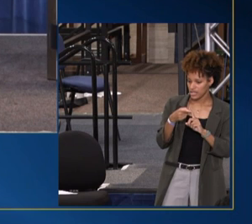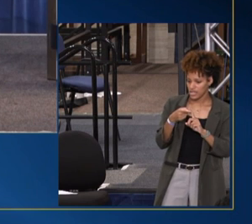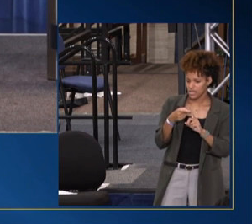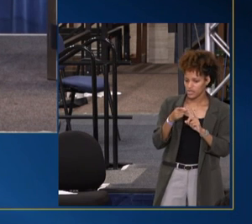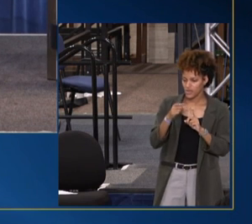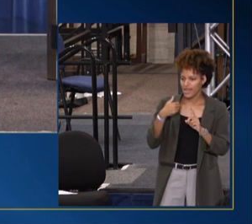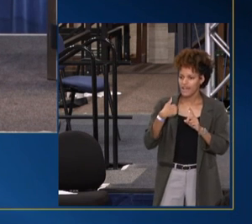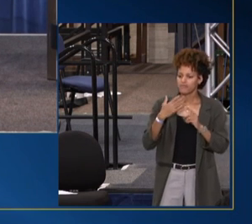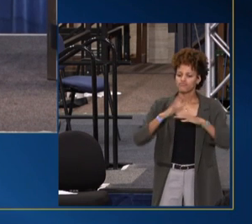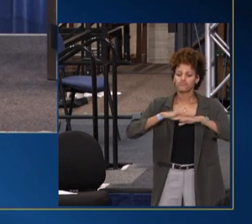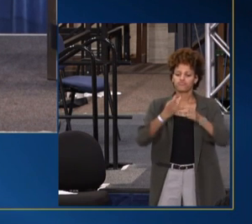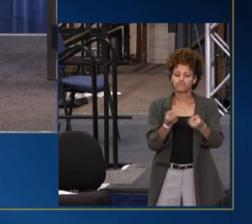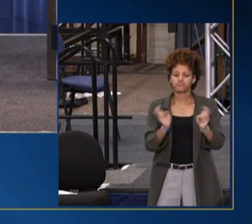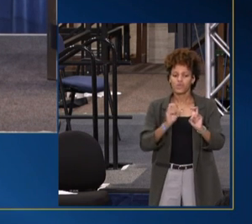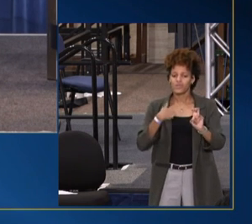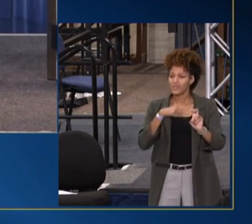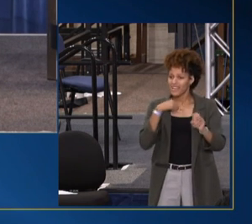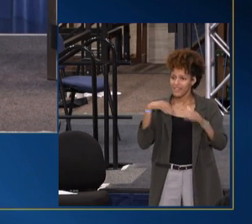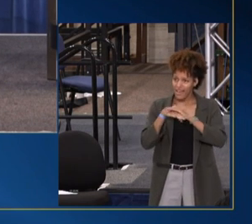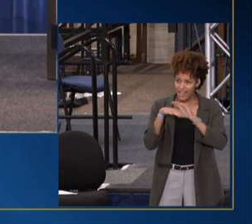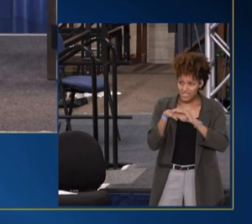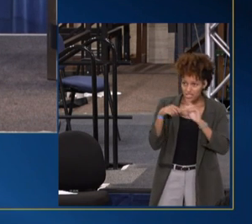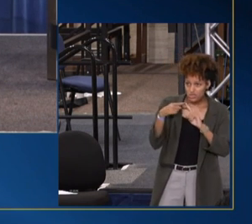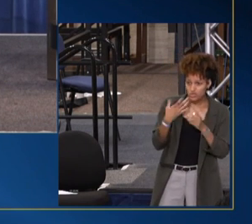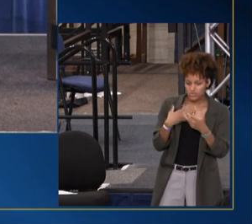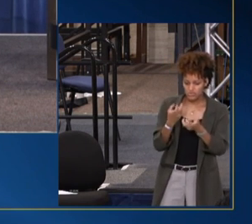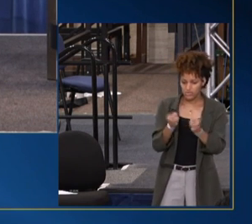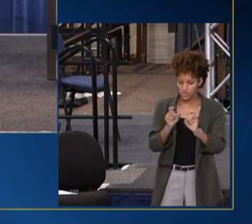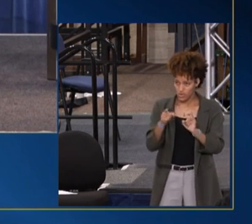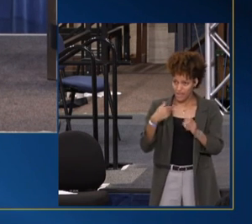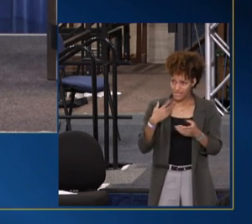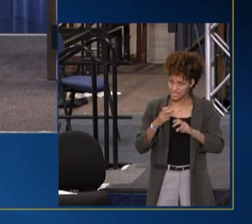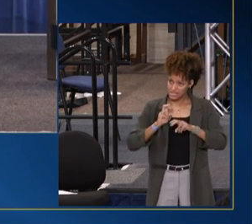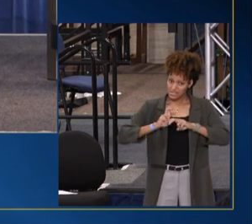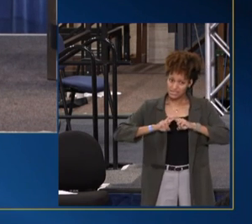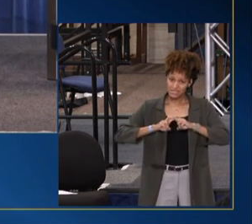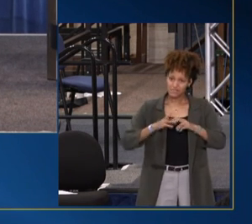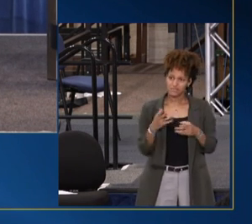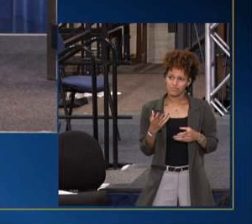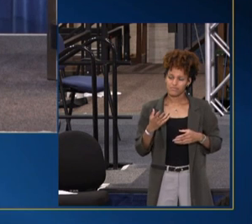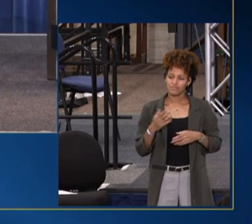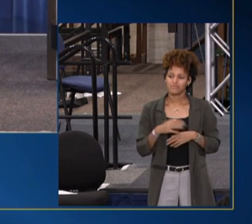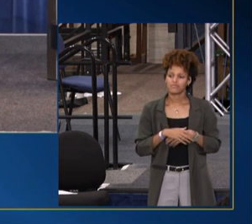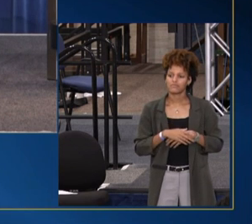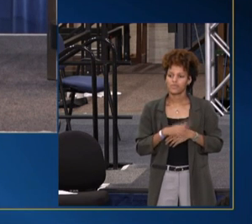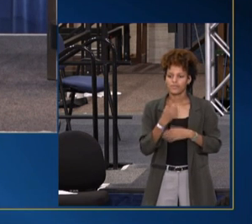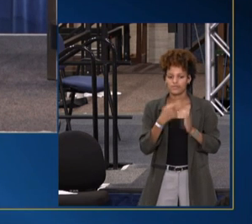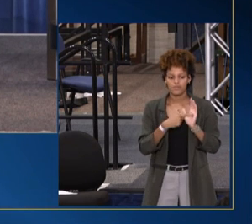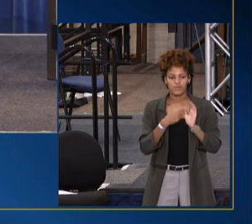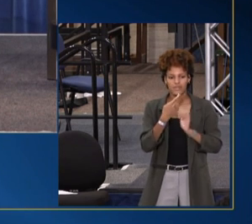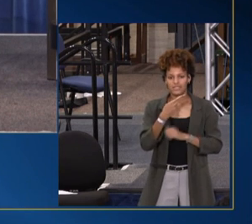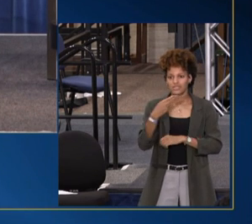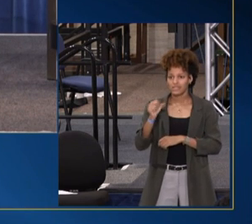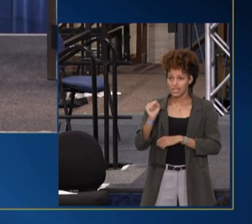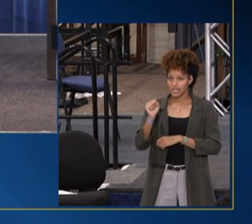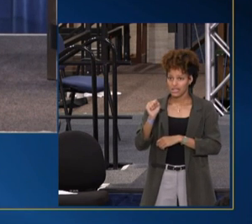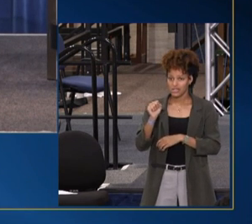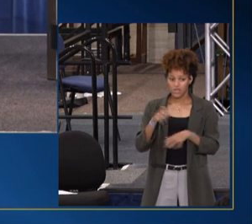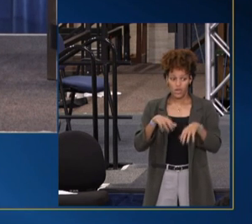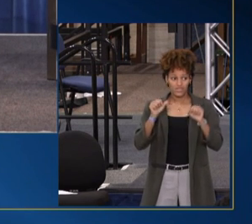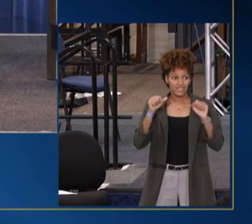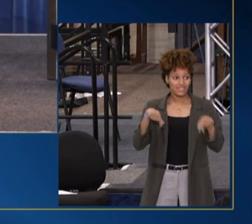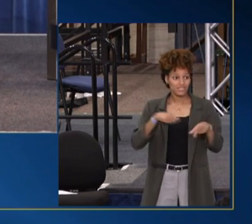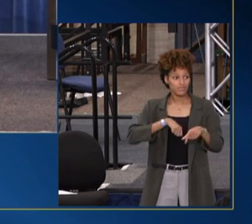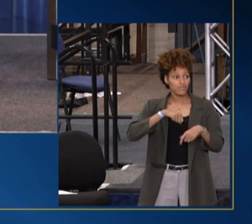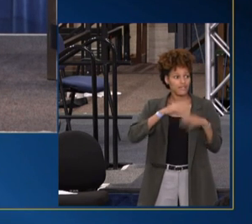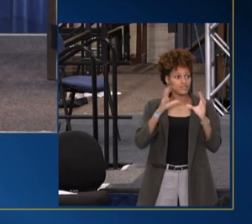you have a seat at the table, that we don't have a seat at that table. And so things like, you know, HHS hosting this